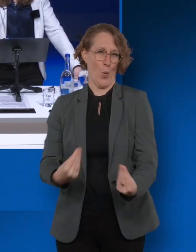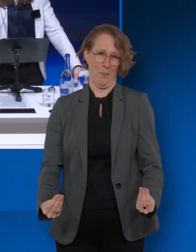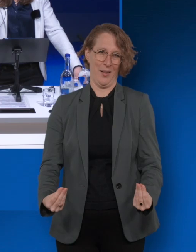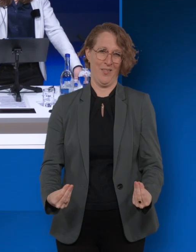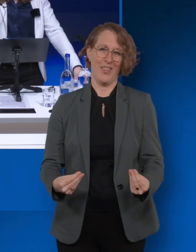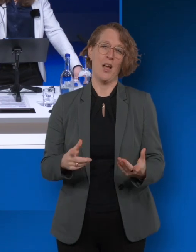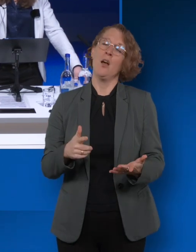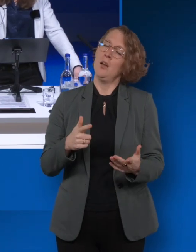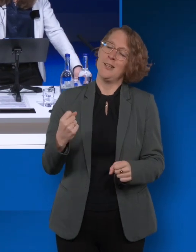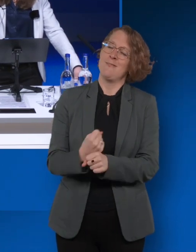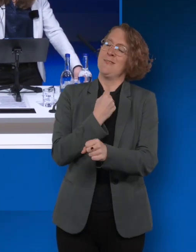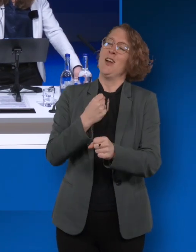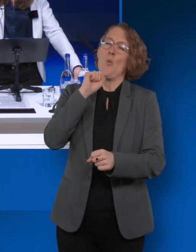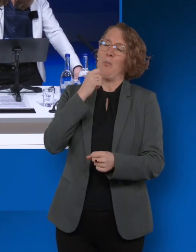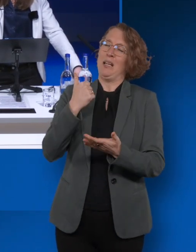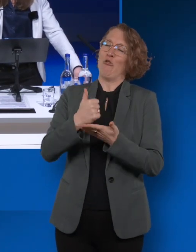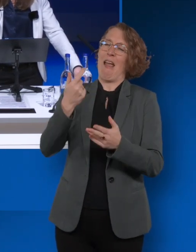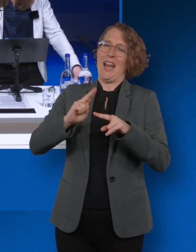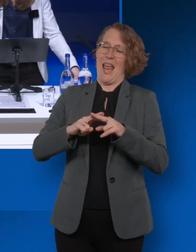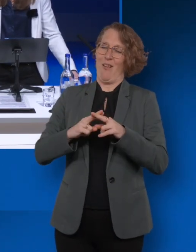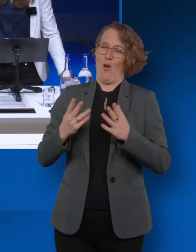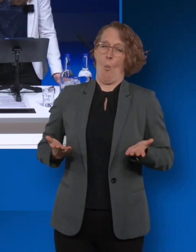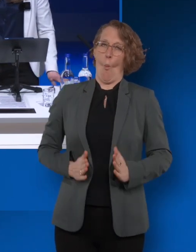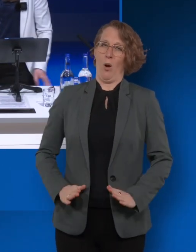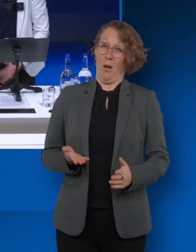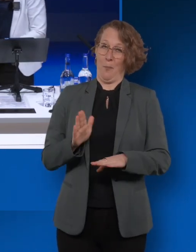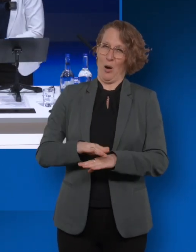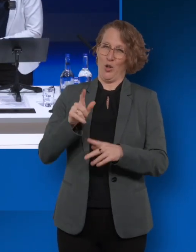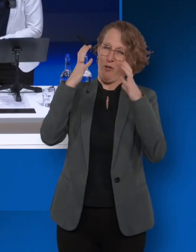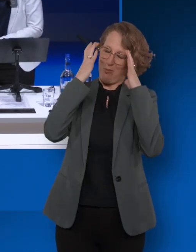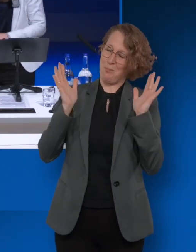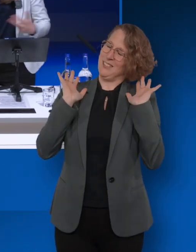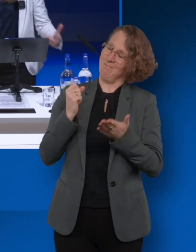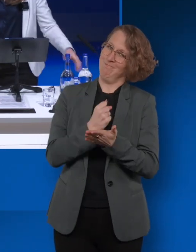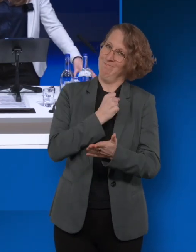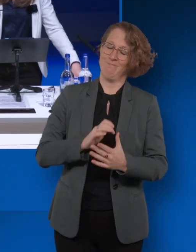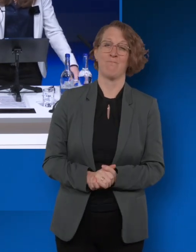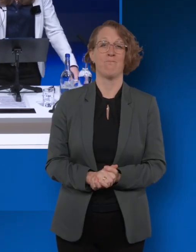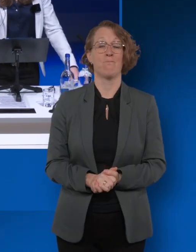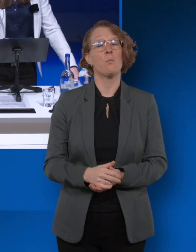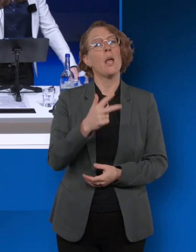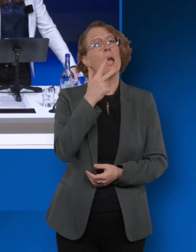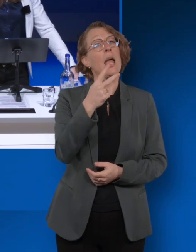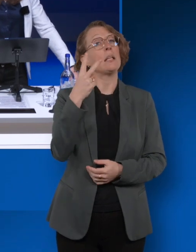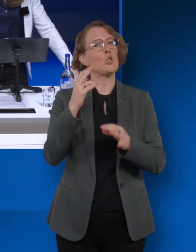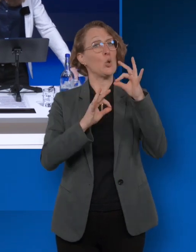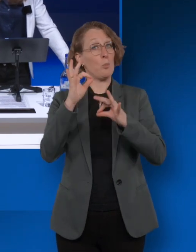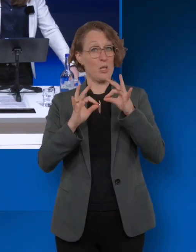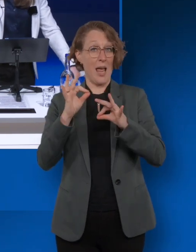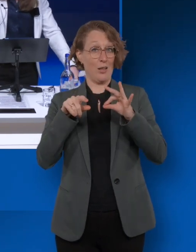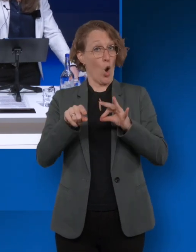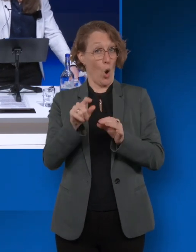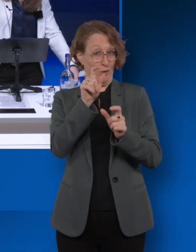Great if it was a weight loss method, wouldn't it? But anyway. And 82% of all human